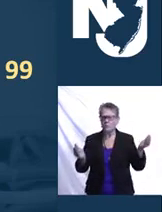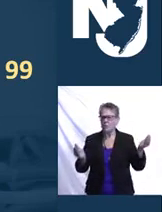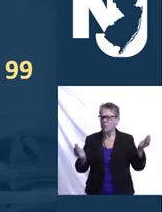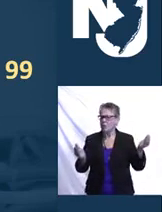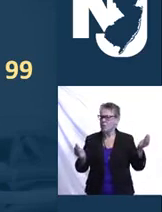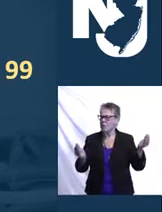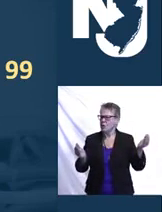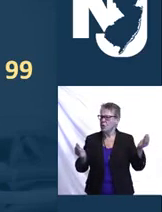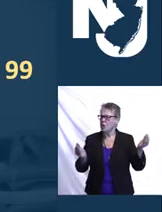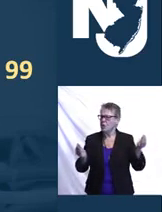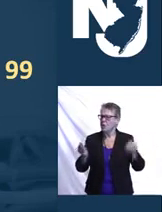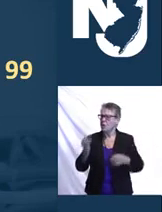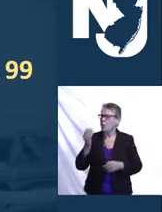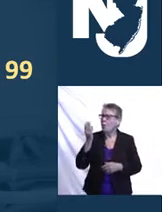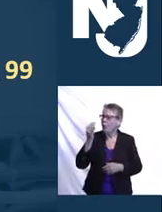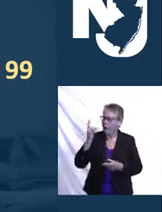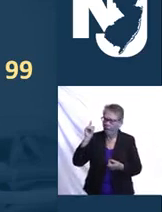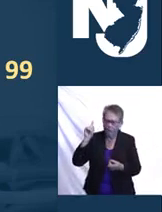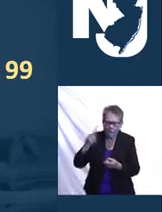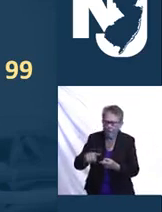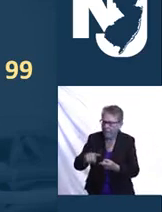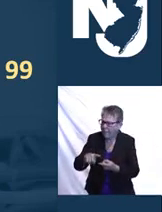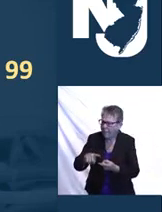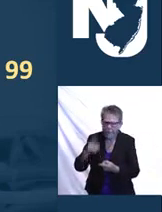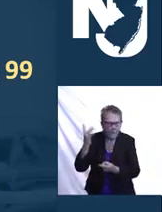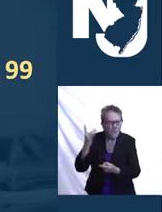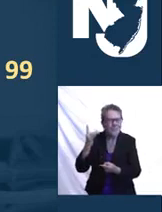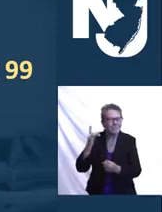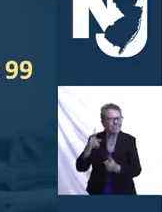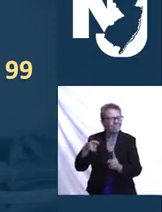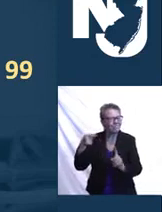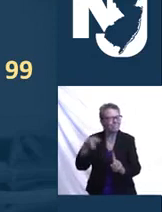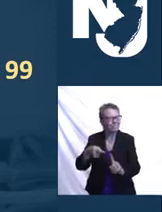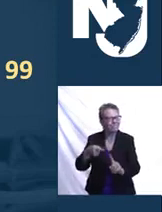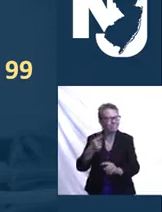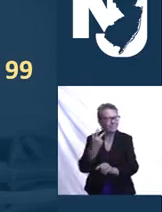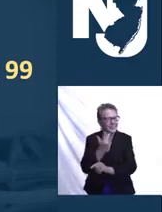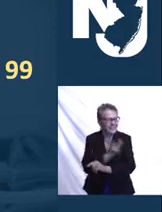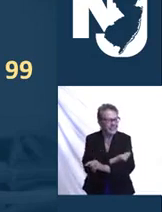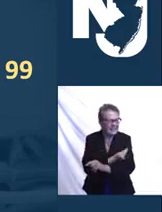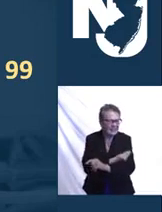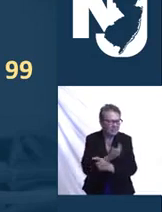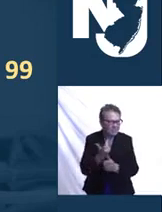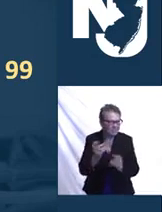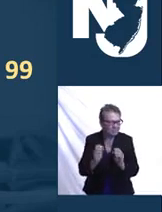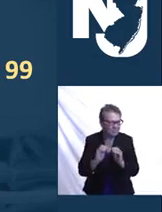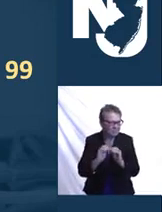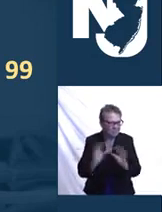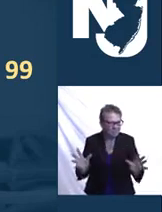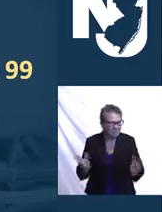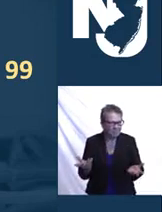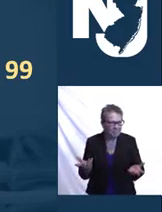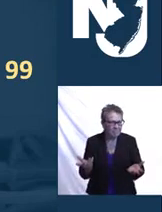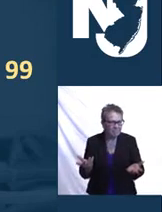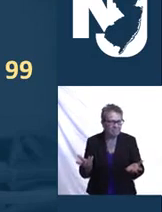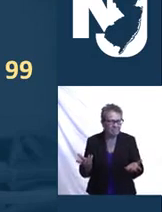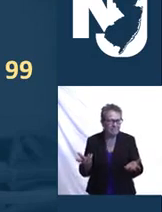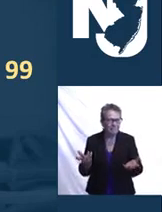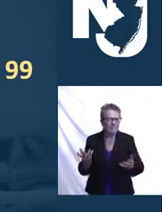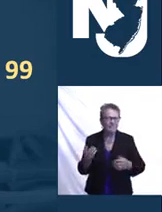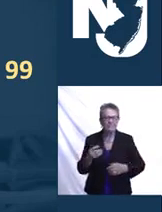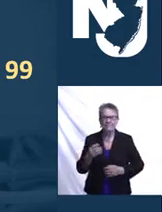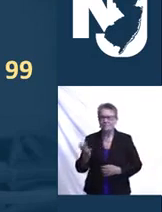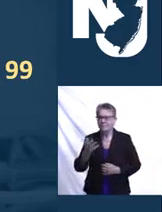enough: vaccines. And I also cannot say this clearly enough: the numbers we just reported are being driven overwhelmingly by